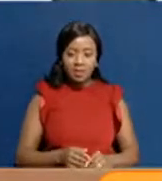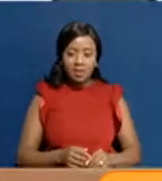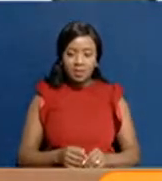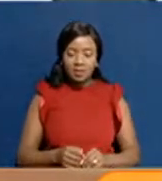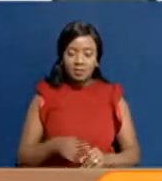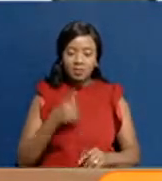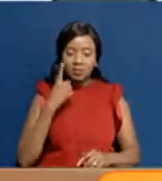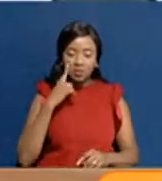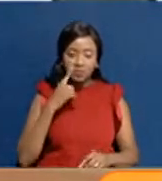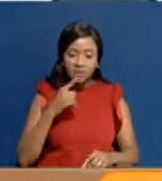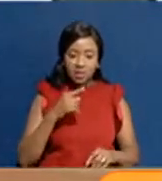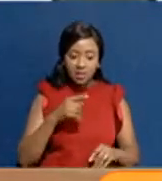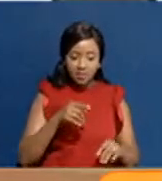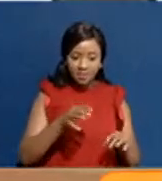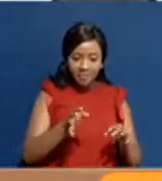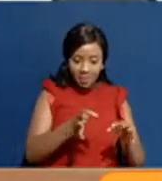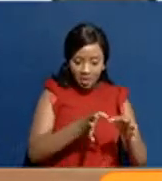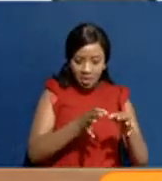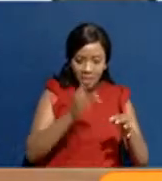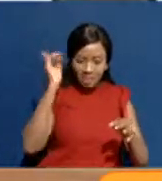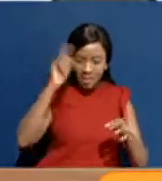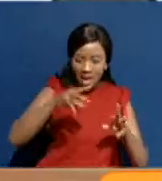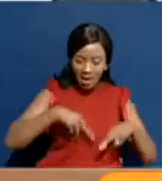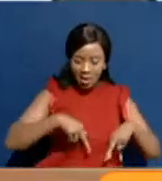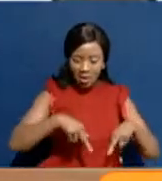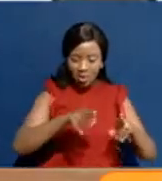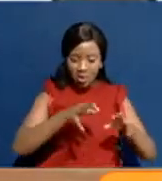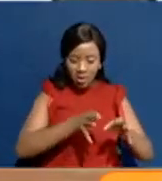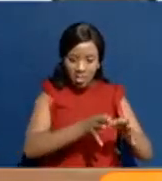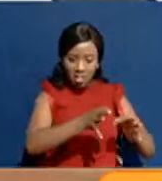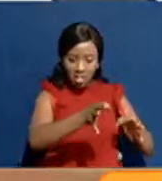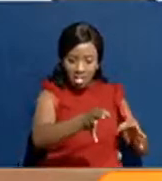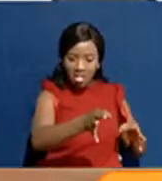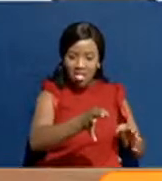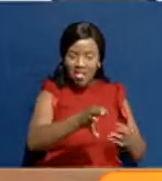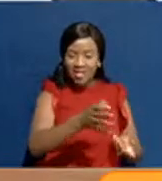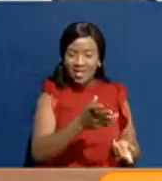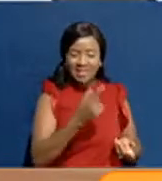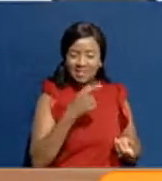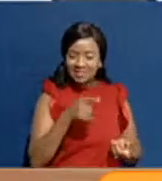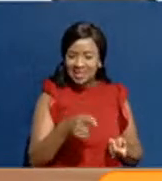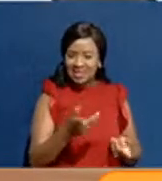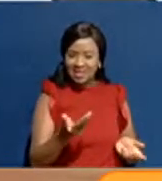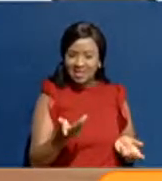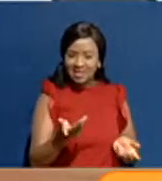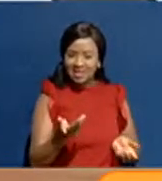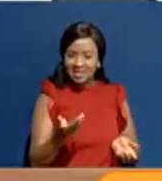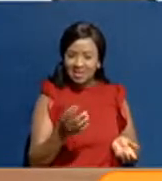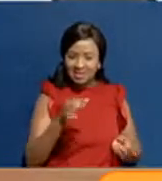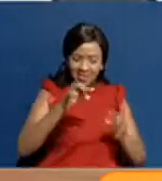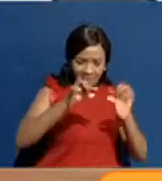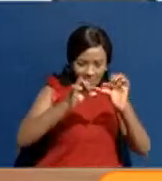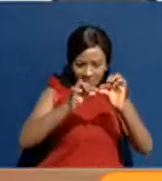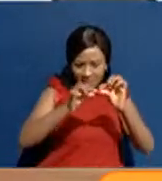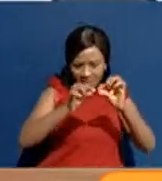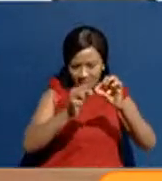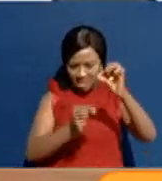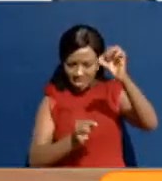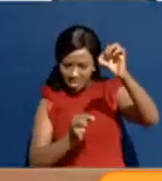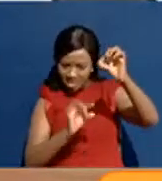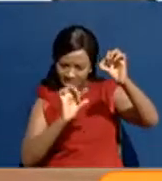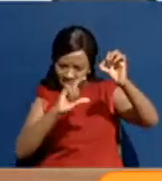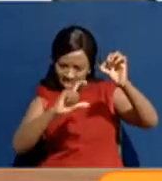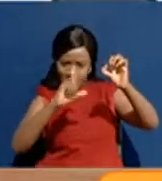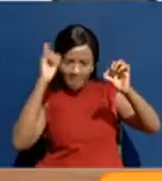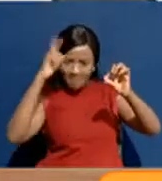tarmac that had been put there. And he was very, very upset. And he said, this is not according to specifications.